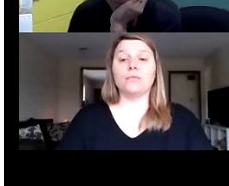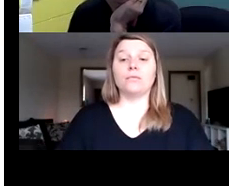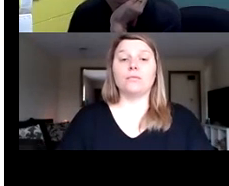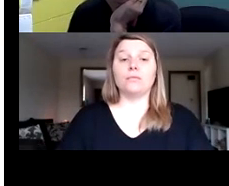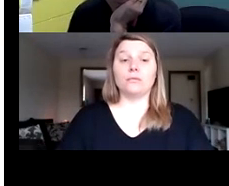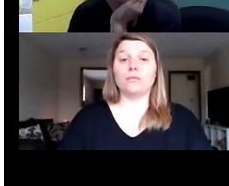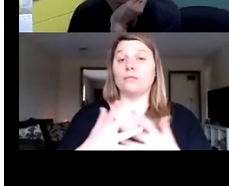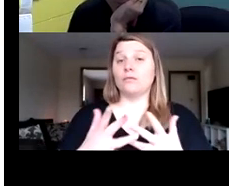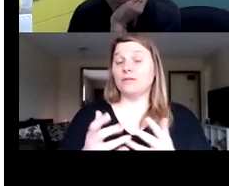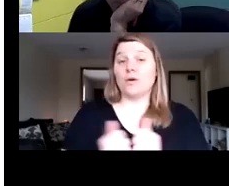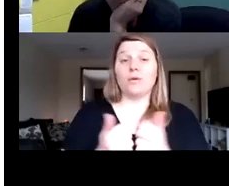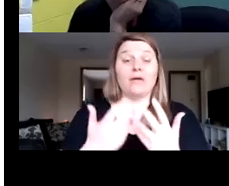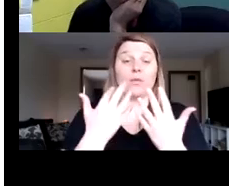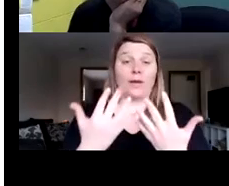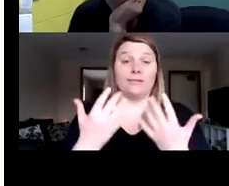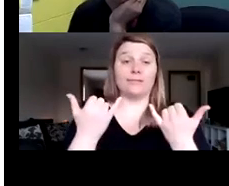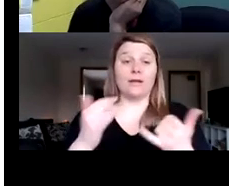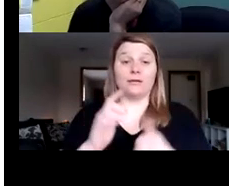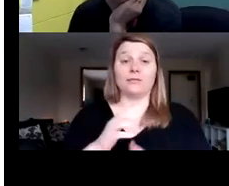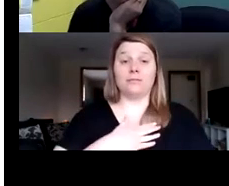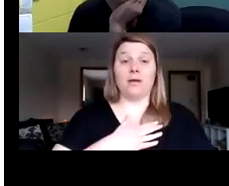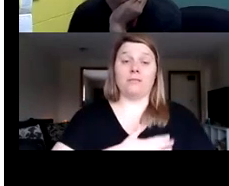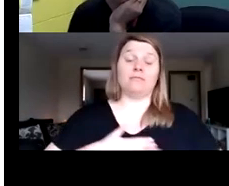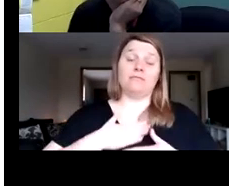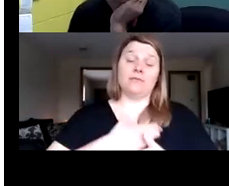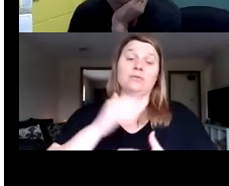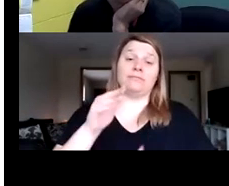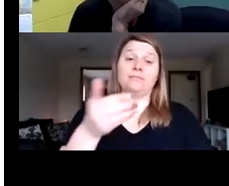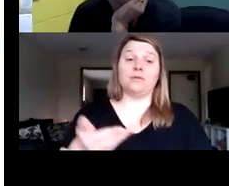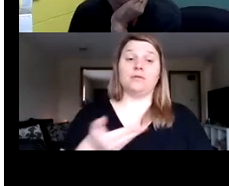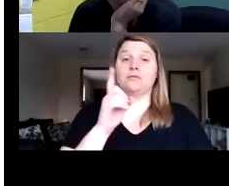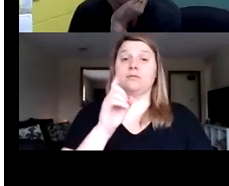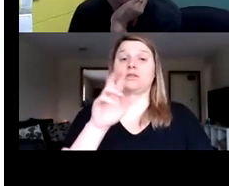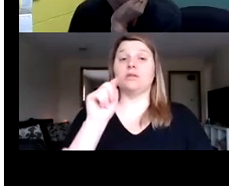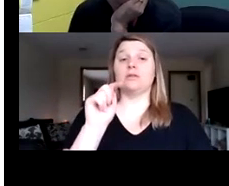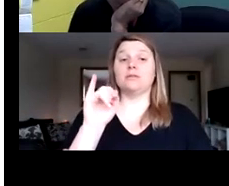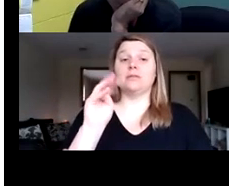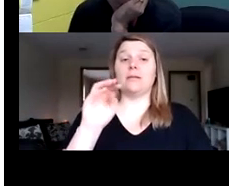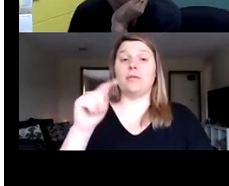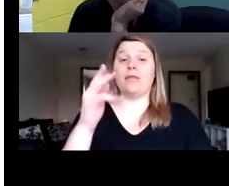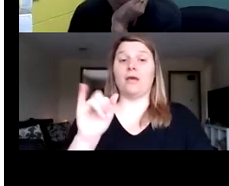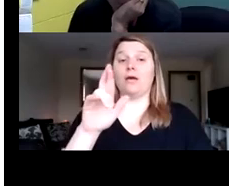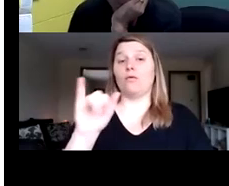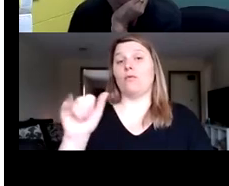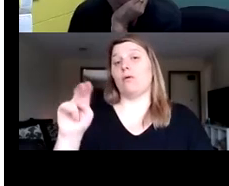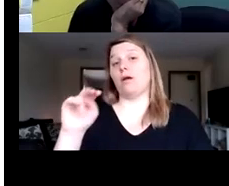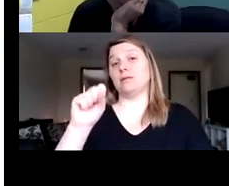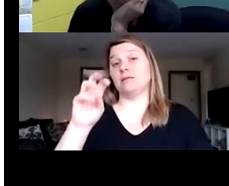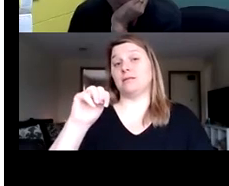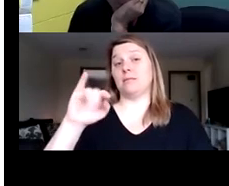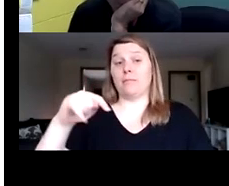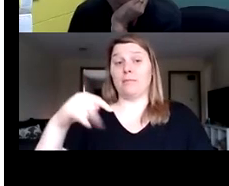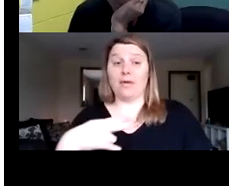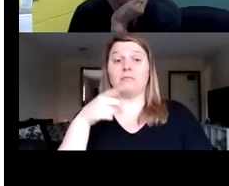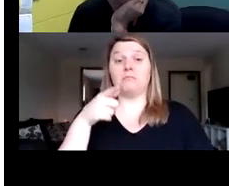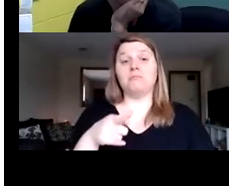So without further ado, it is my pleasure to introduce Dr. Timothy Ryan Smith. Dr. Timothy Ryan Smith is